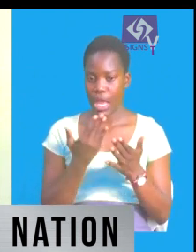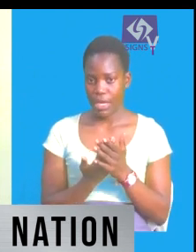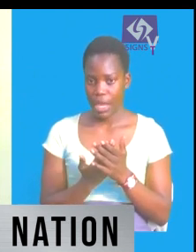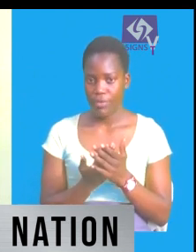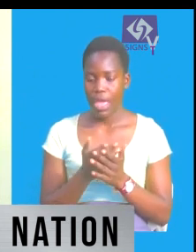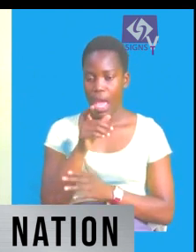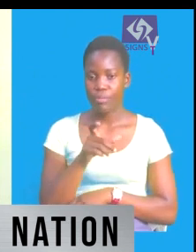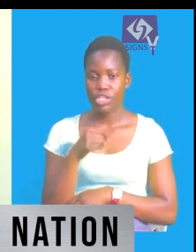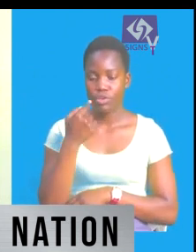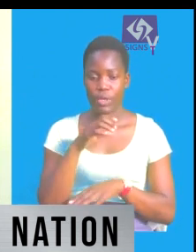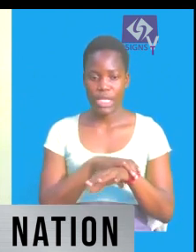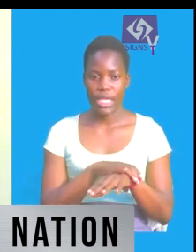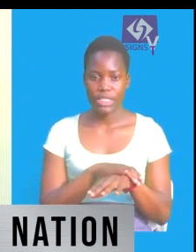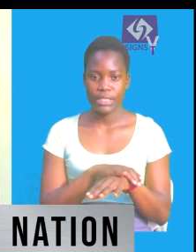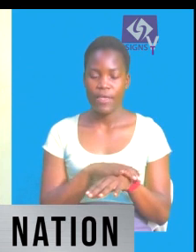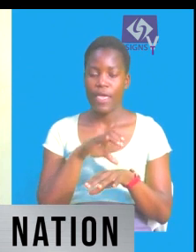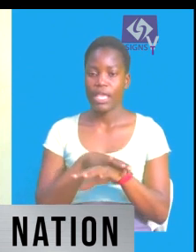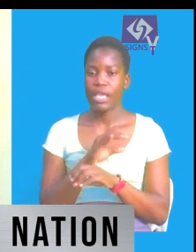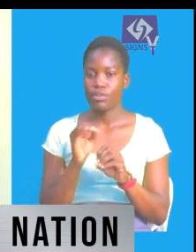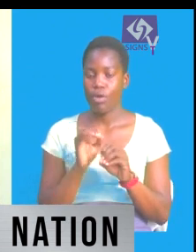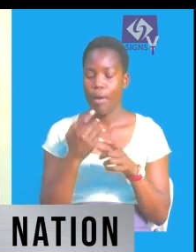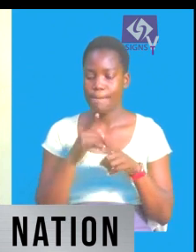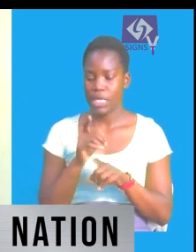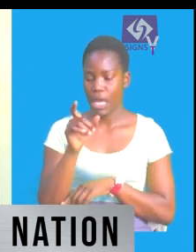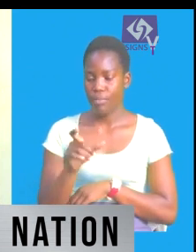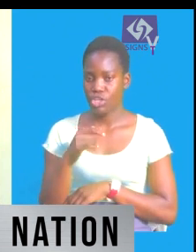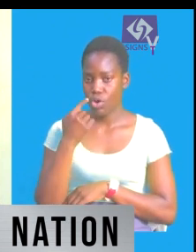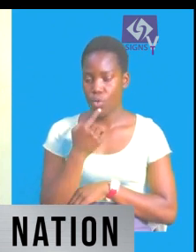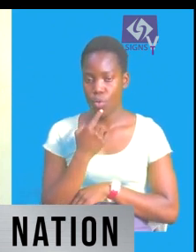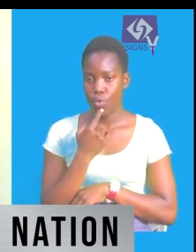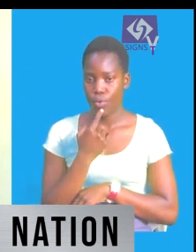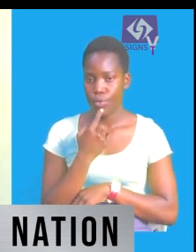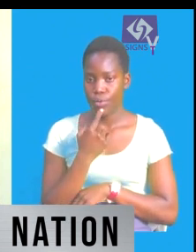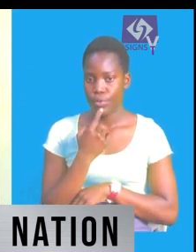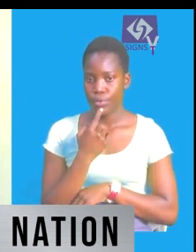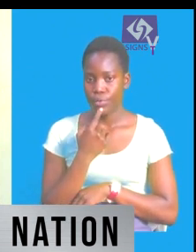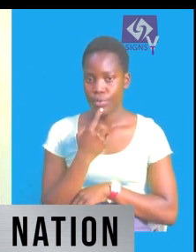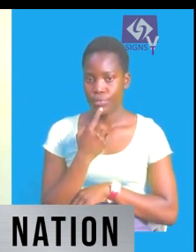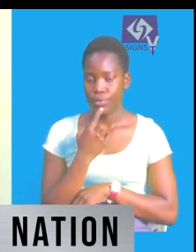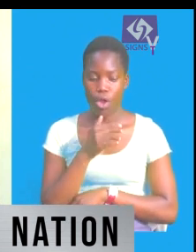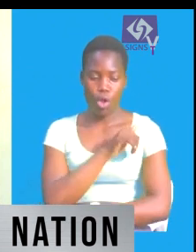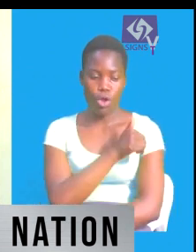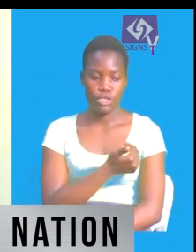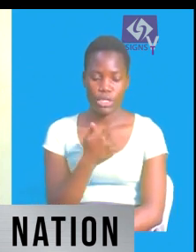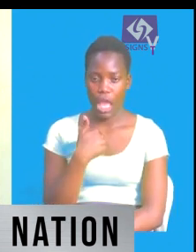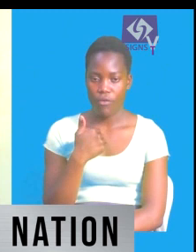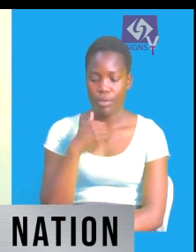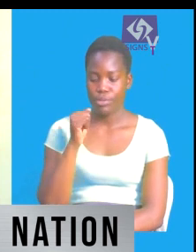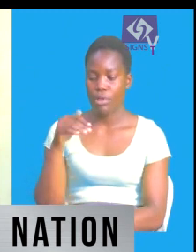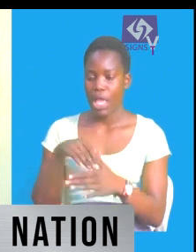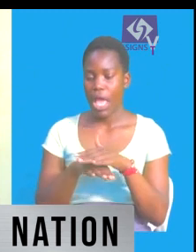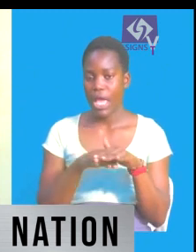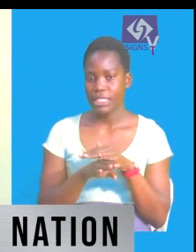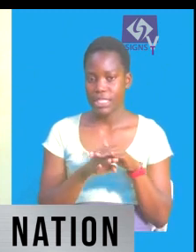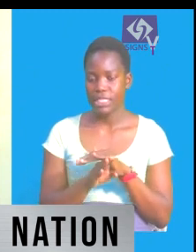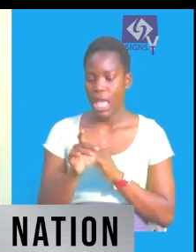whoever is supposed to get doesn't get, but Okay. someone who has say or whatever can access someone